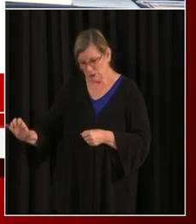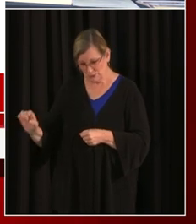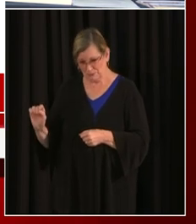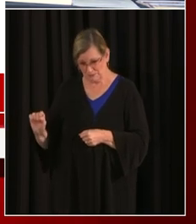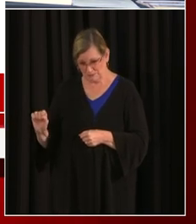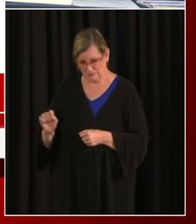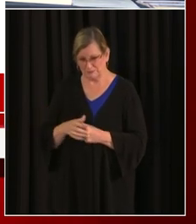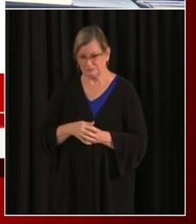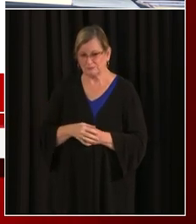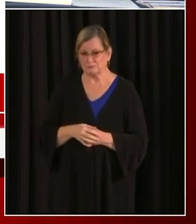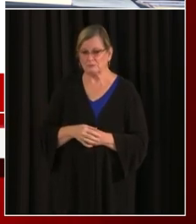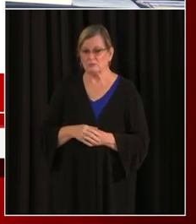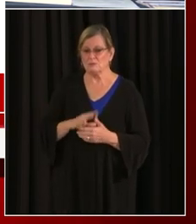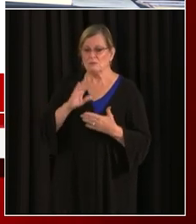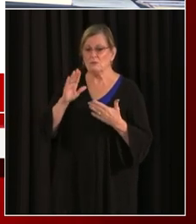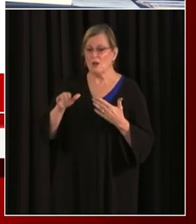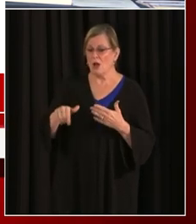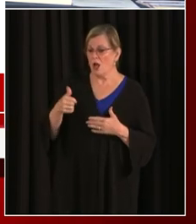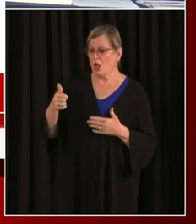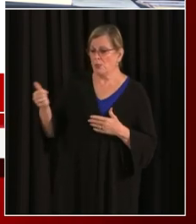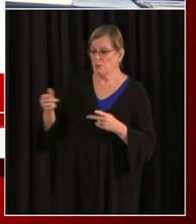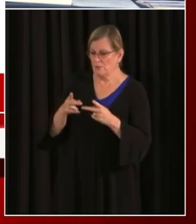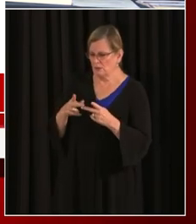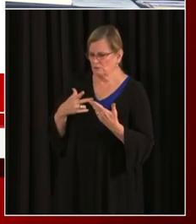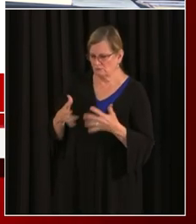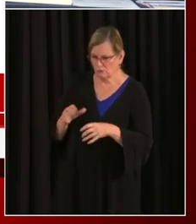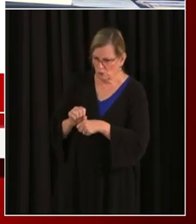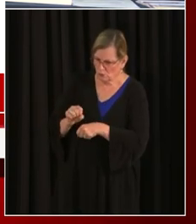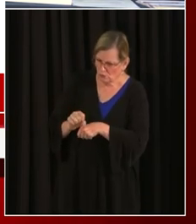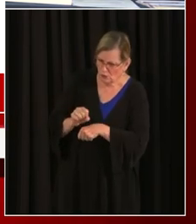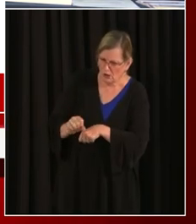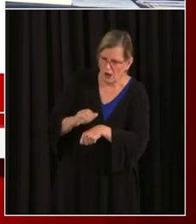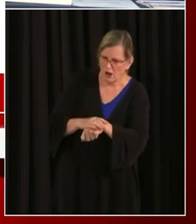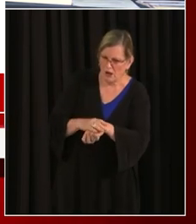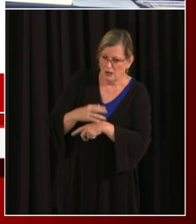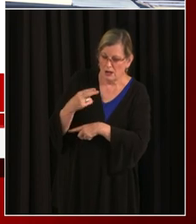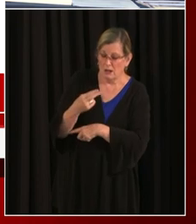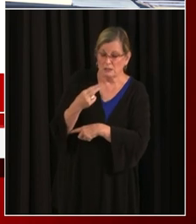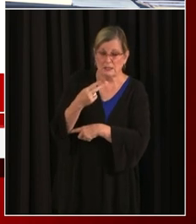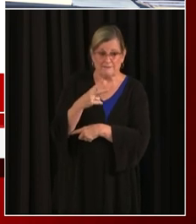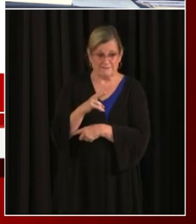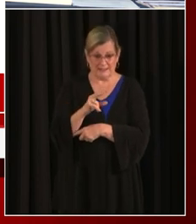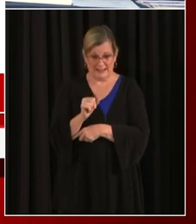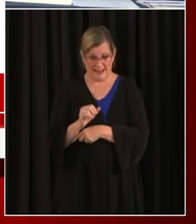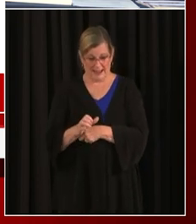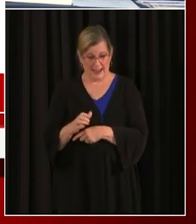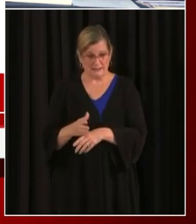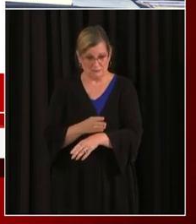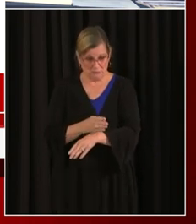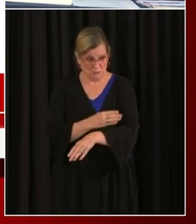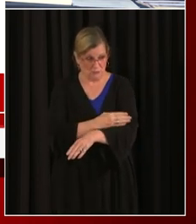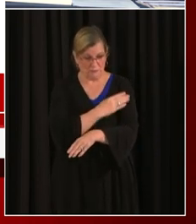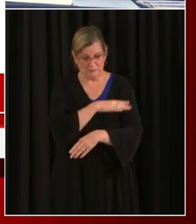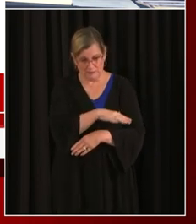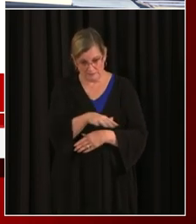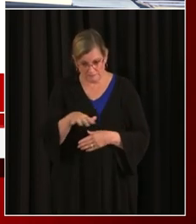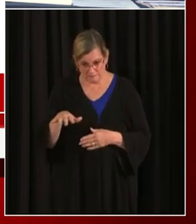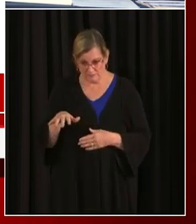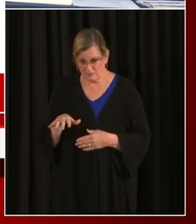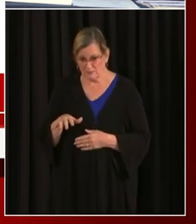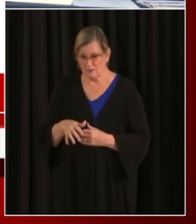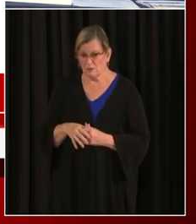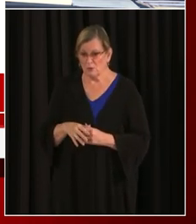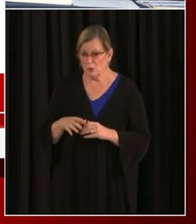and we anticipate offering that pool service beginning in December of 2020. Pool reservations will be 45